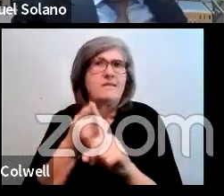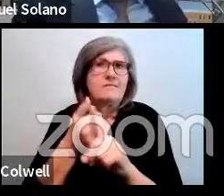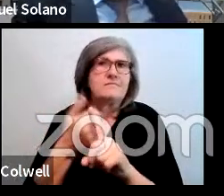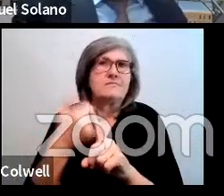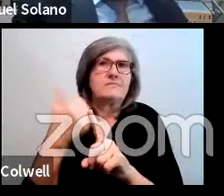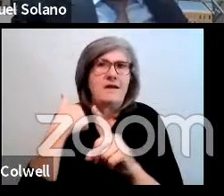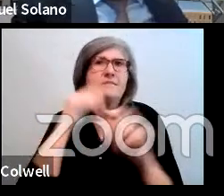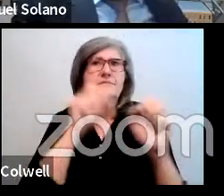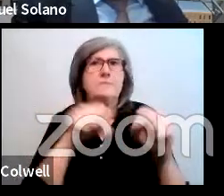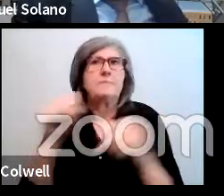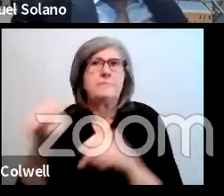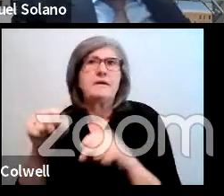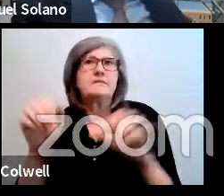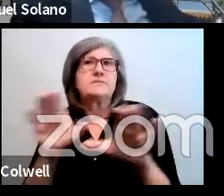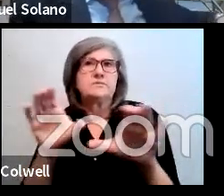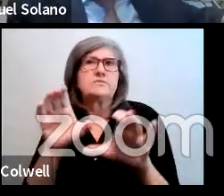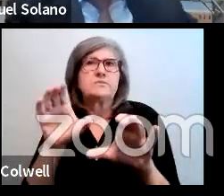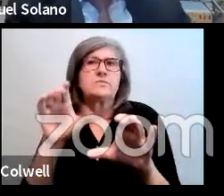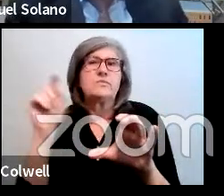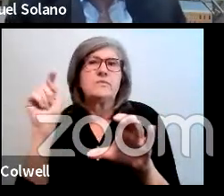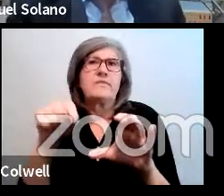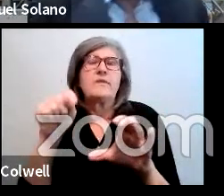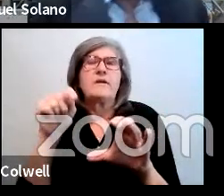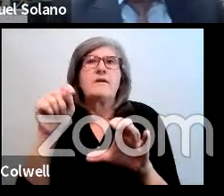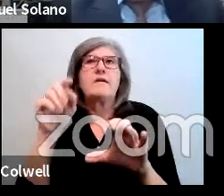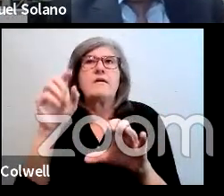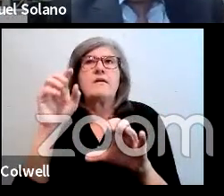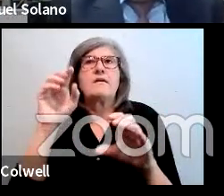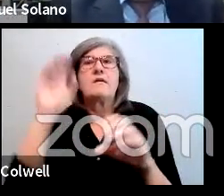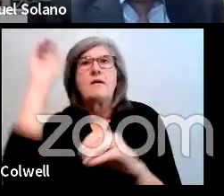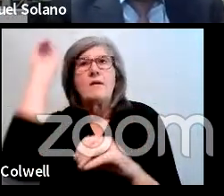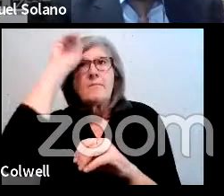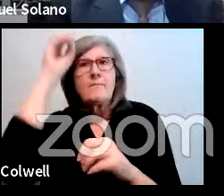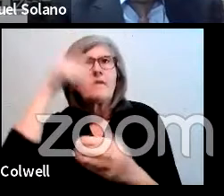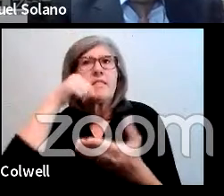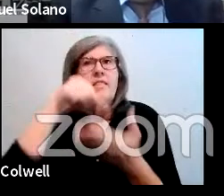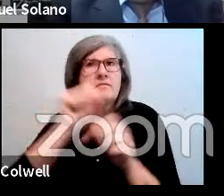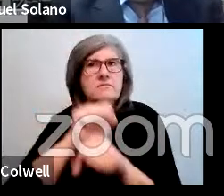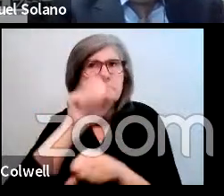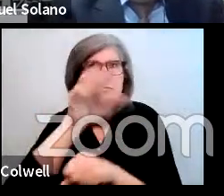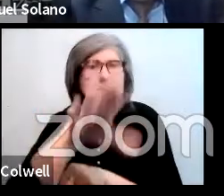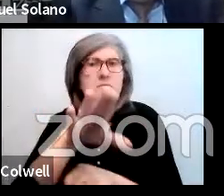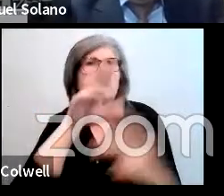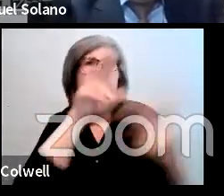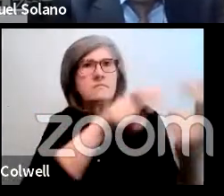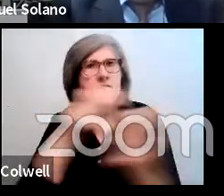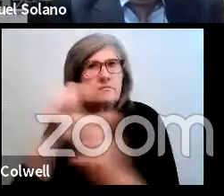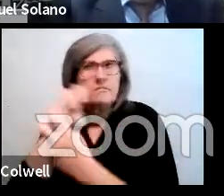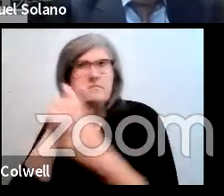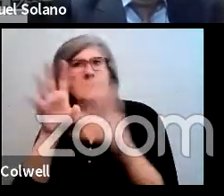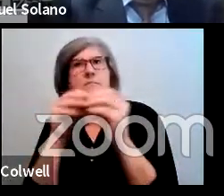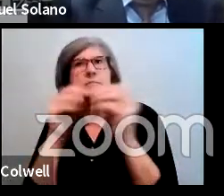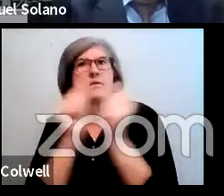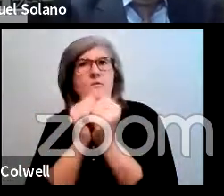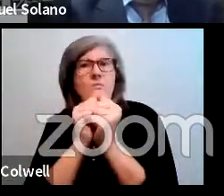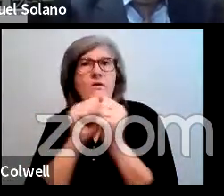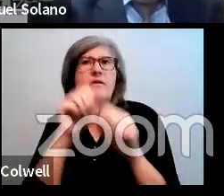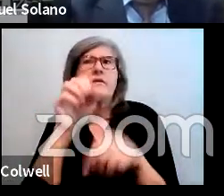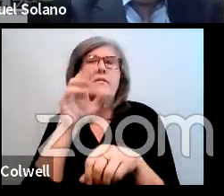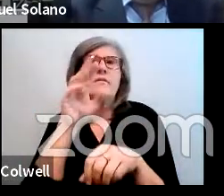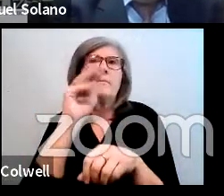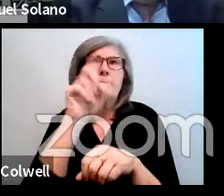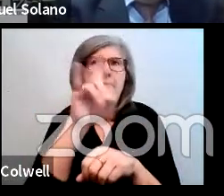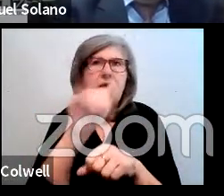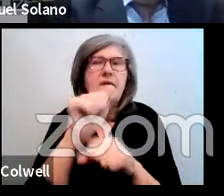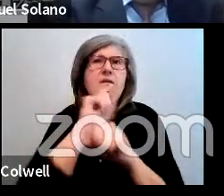the capacity to do is opinion letters, meeting with local media and reporters.